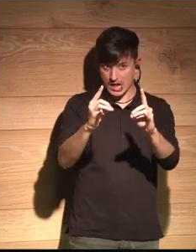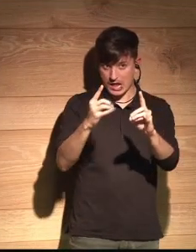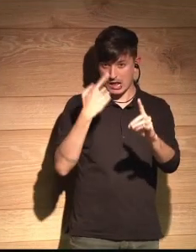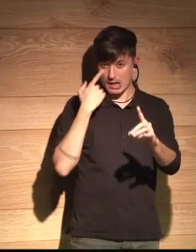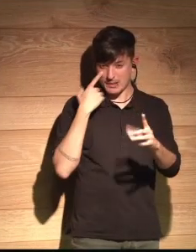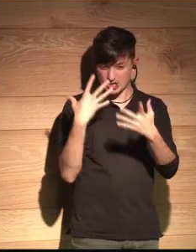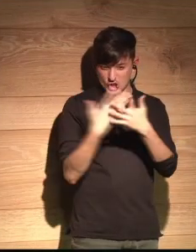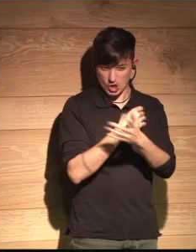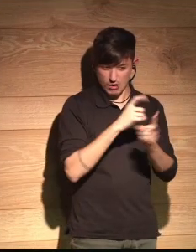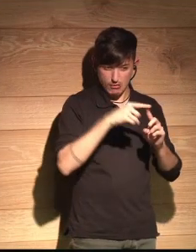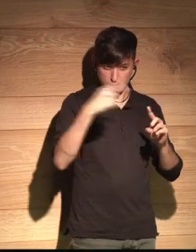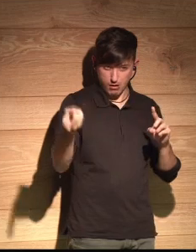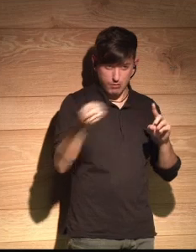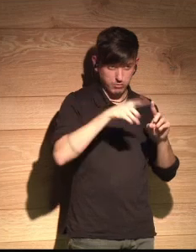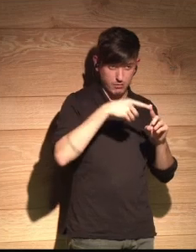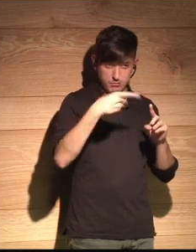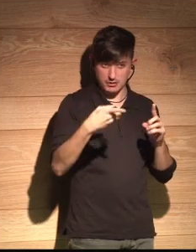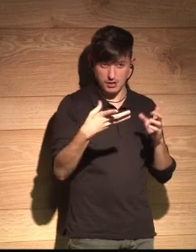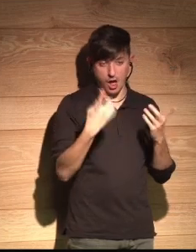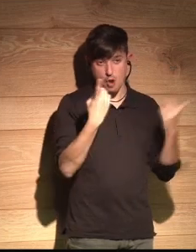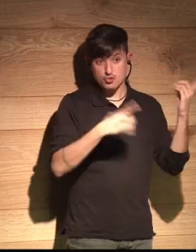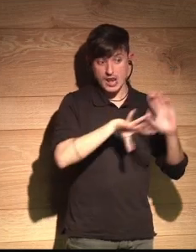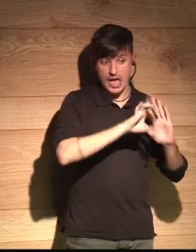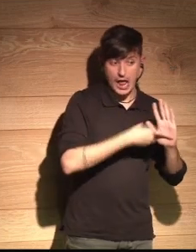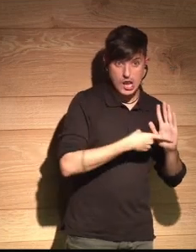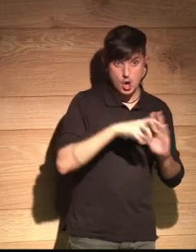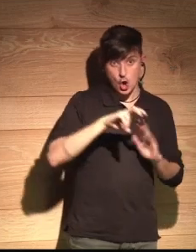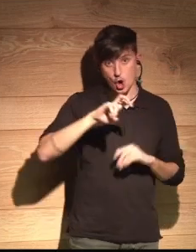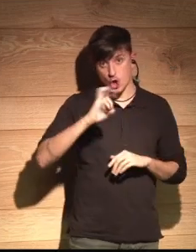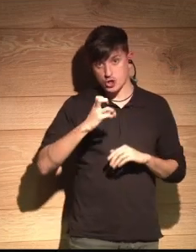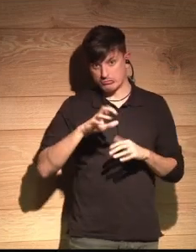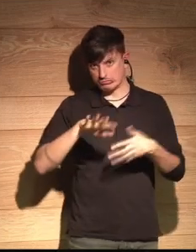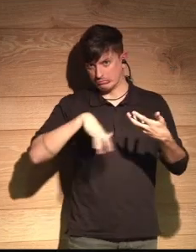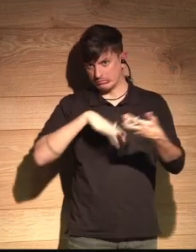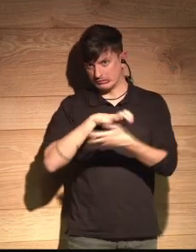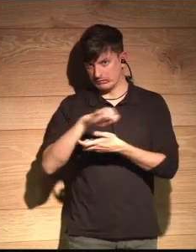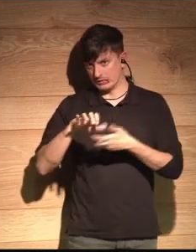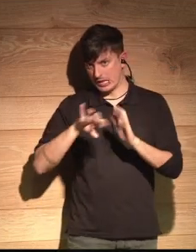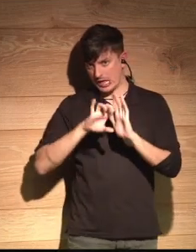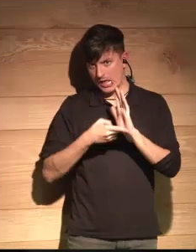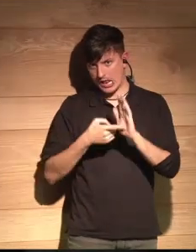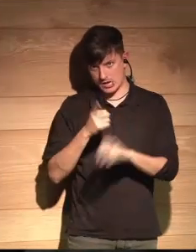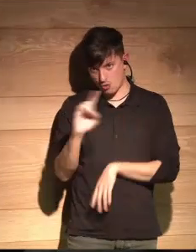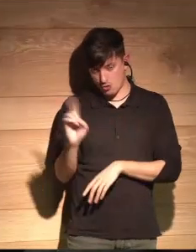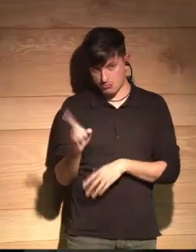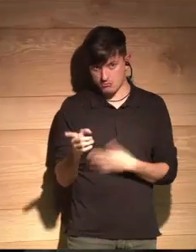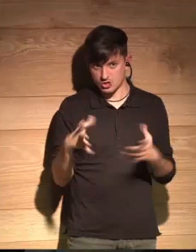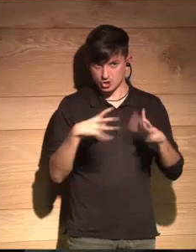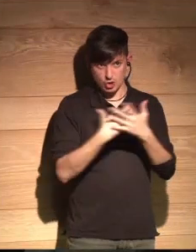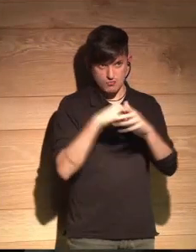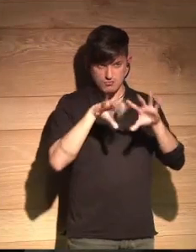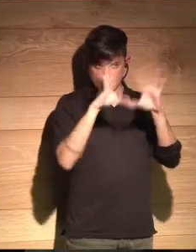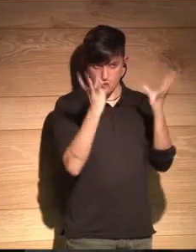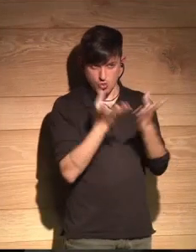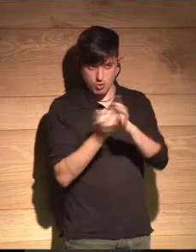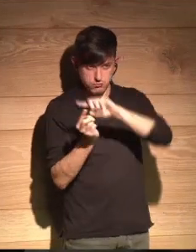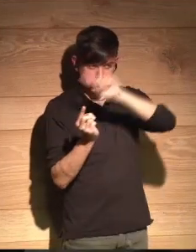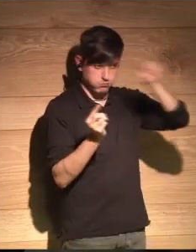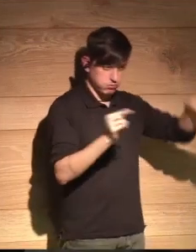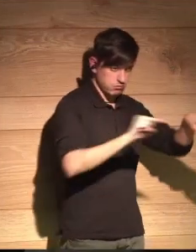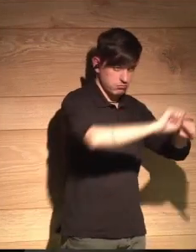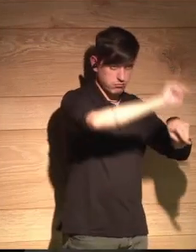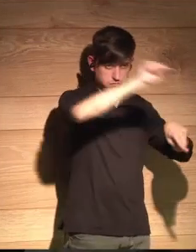just e-waste shipped all over the world. If you're interested, there's also a special by PBS, which is the national television channel